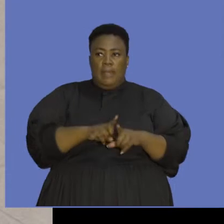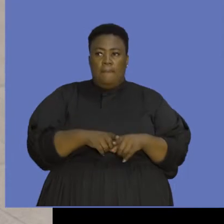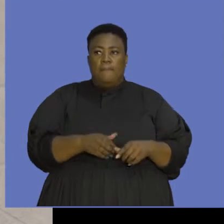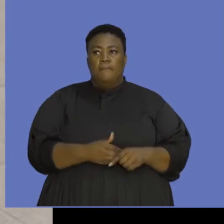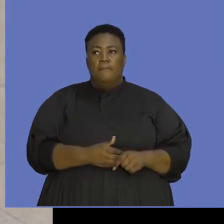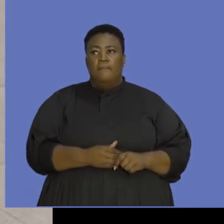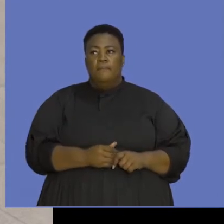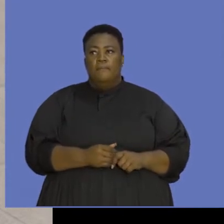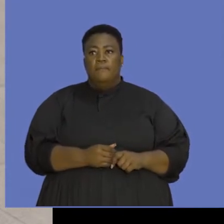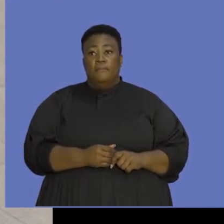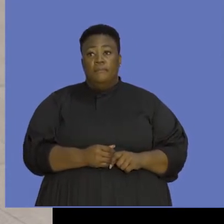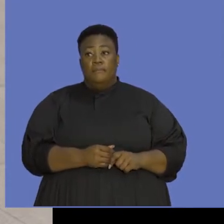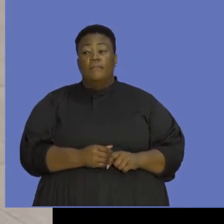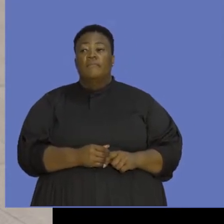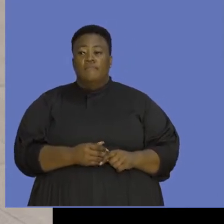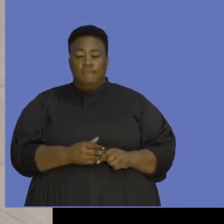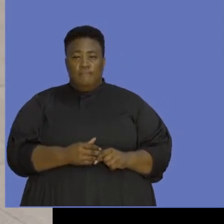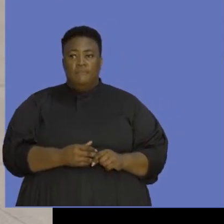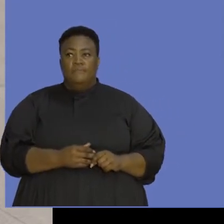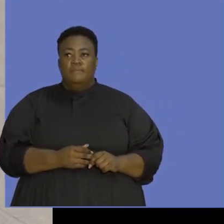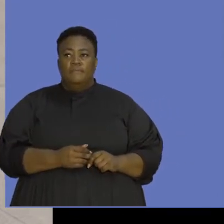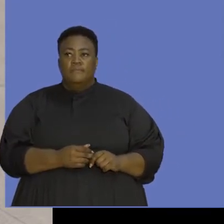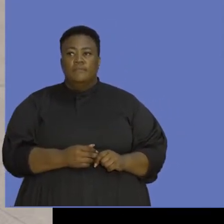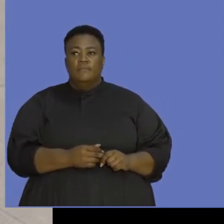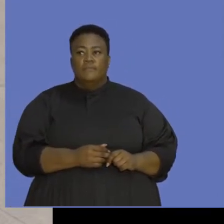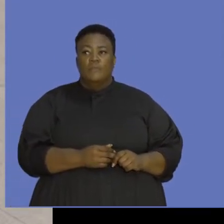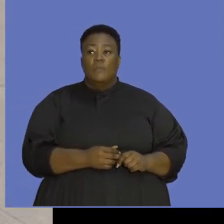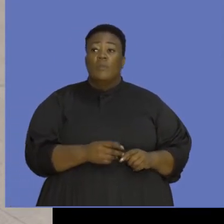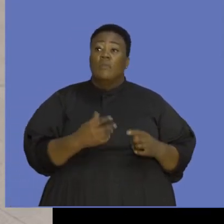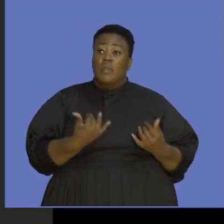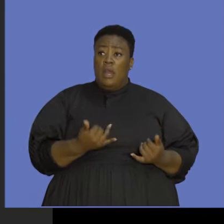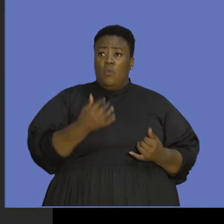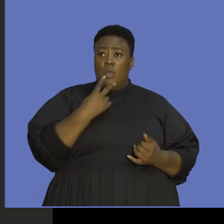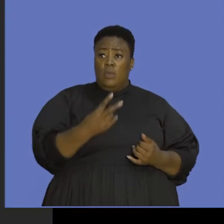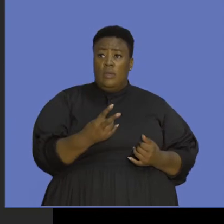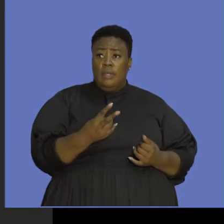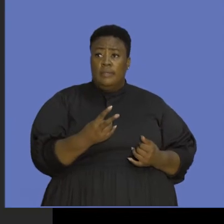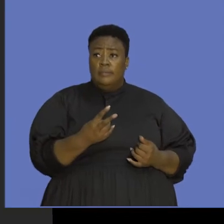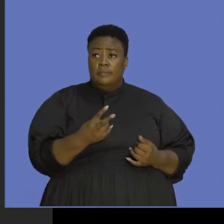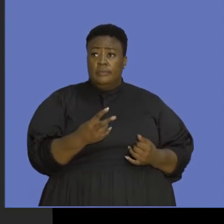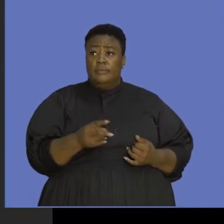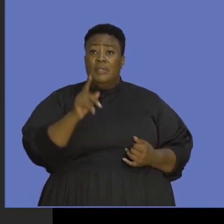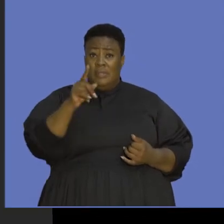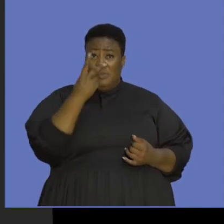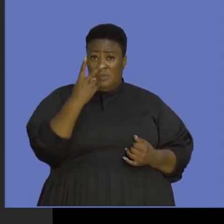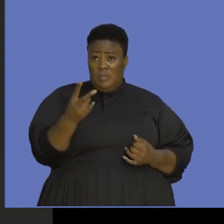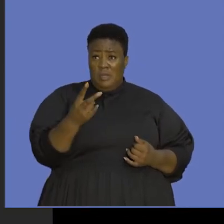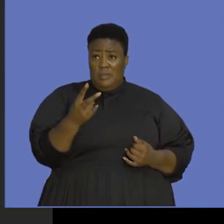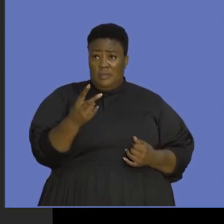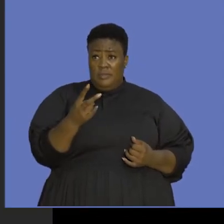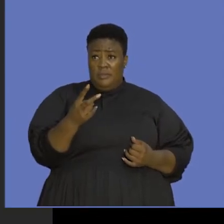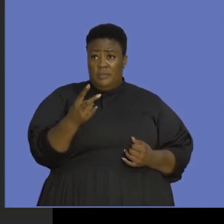cart. There we go. We've made the dot. Now when I look at it, can you